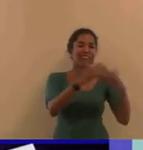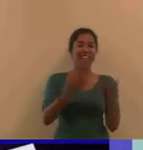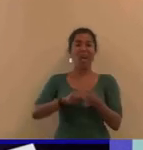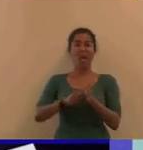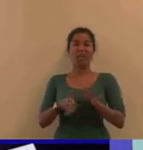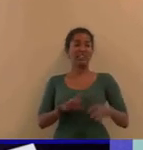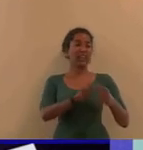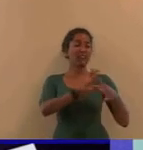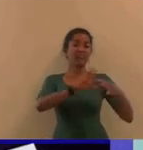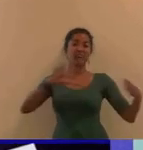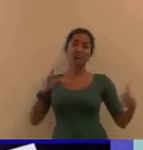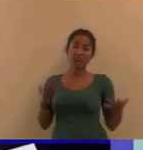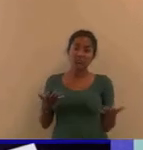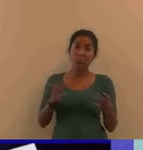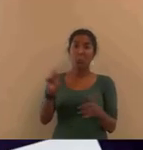it's school.